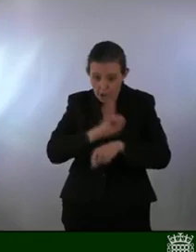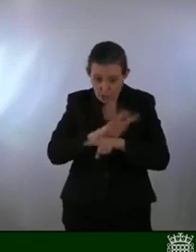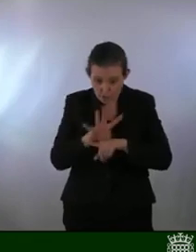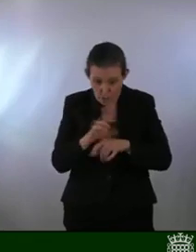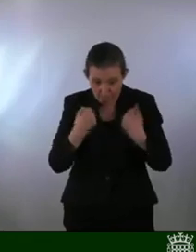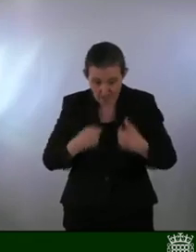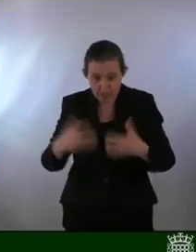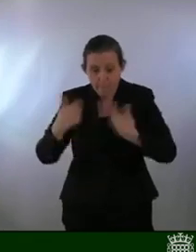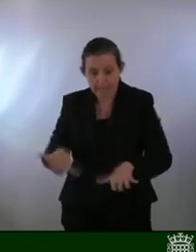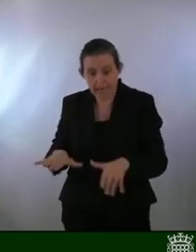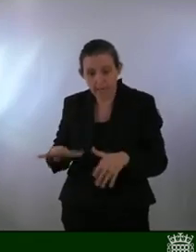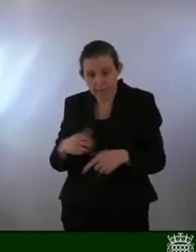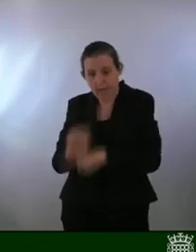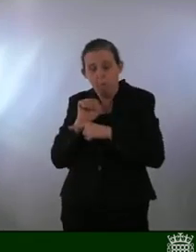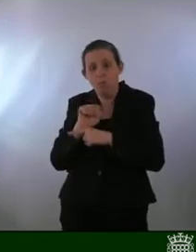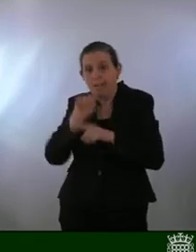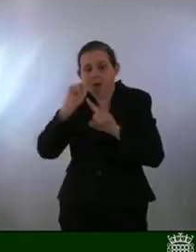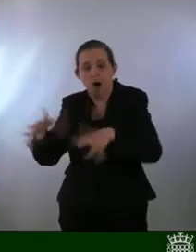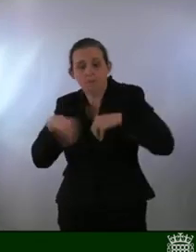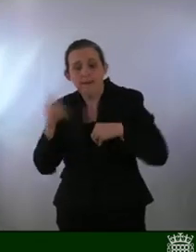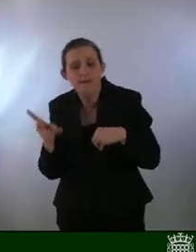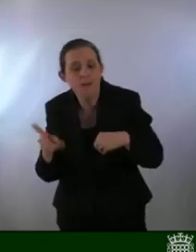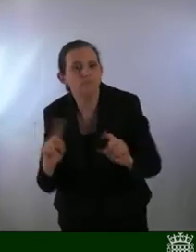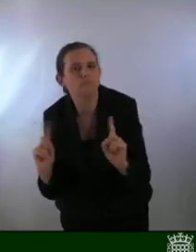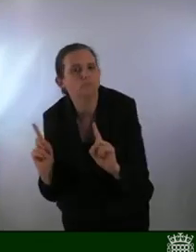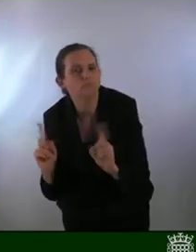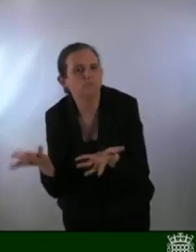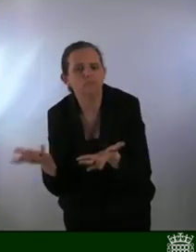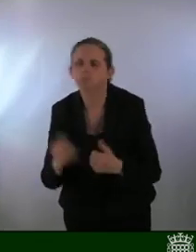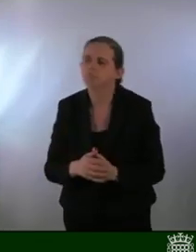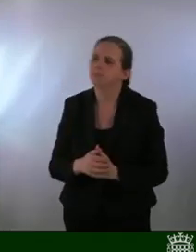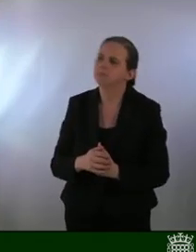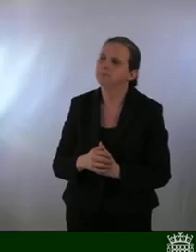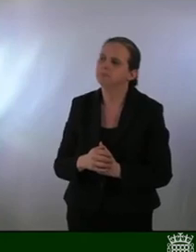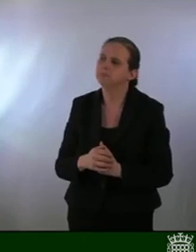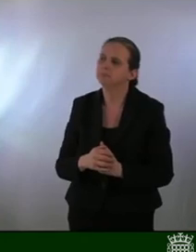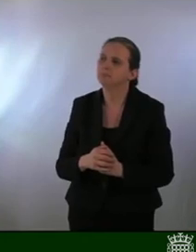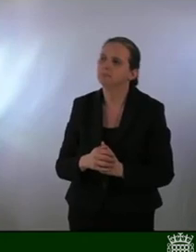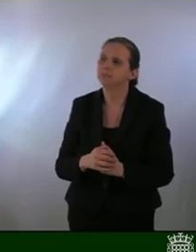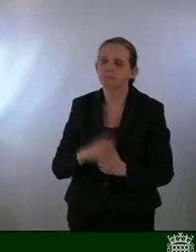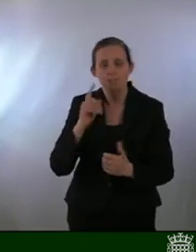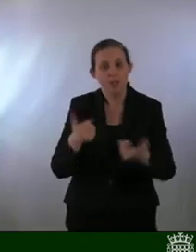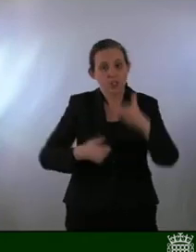Secretary of State. On the latter point, the Chief Medical Officer has set out today that the